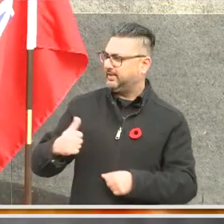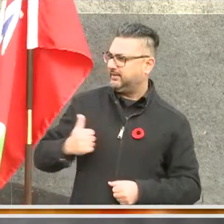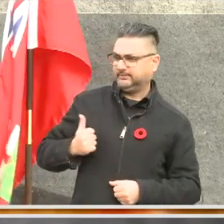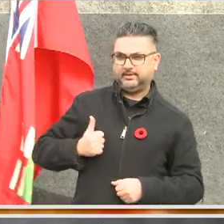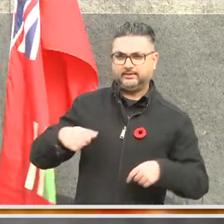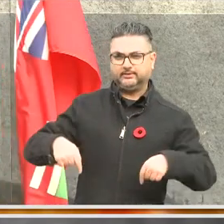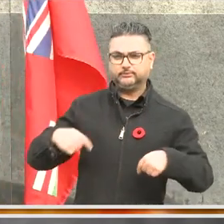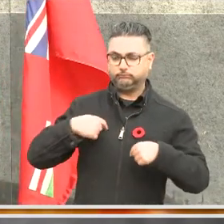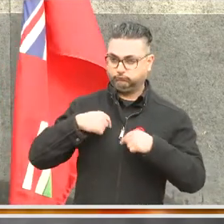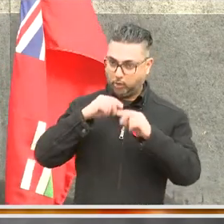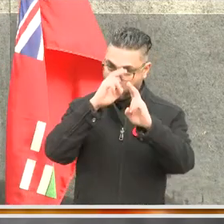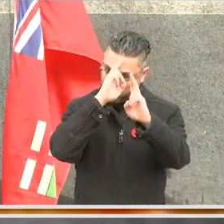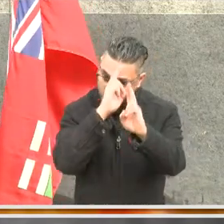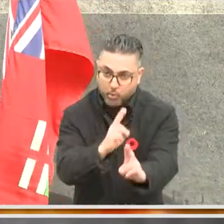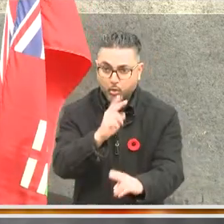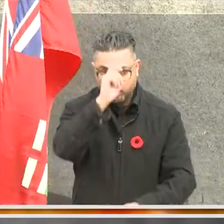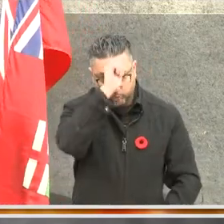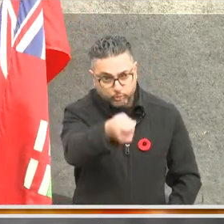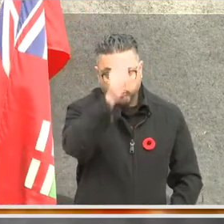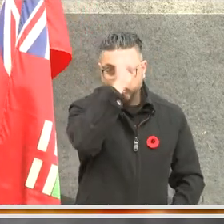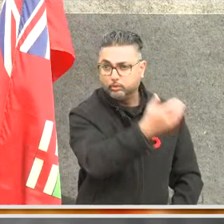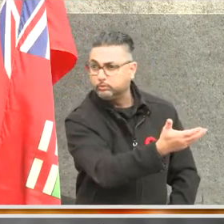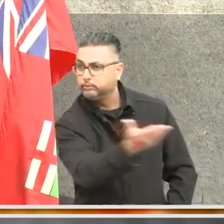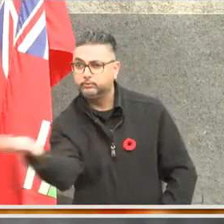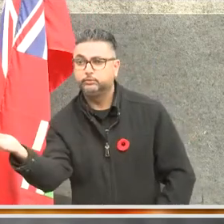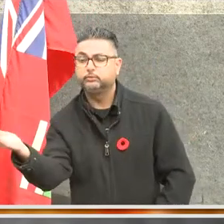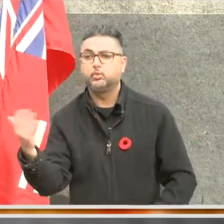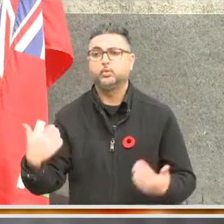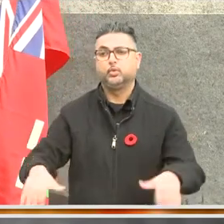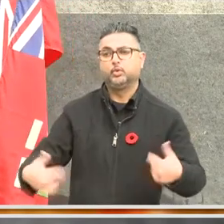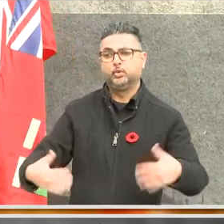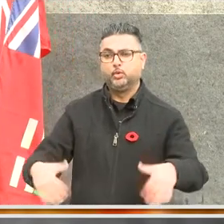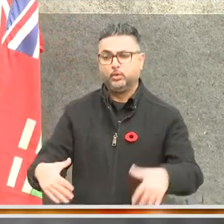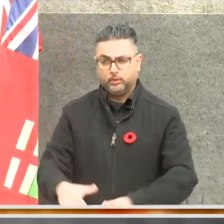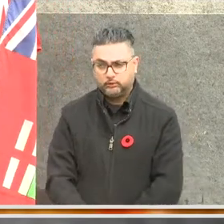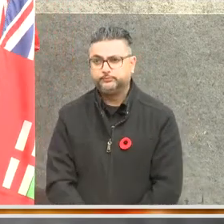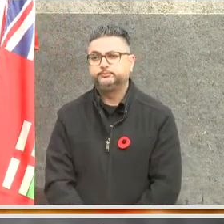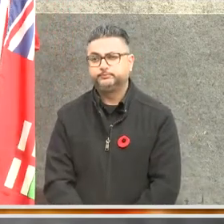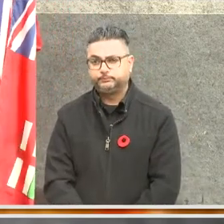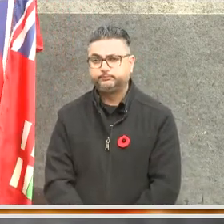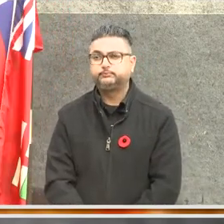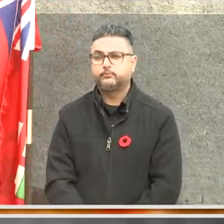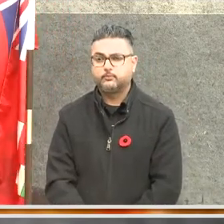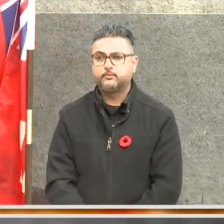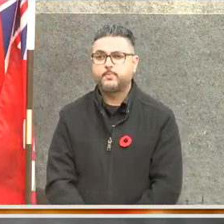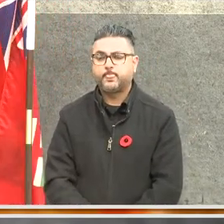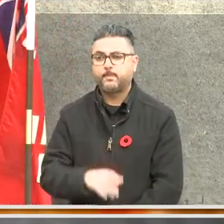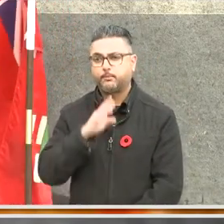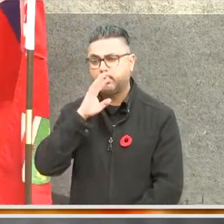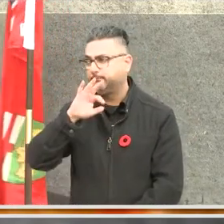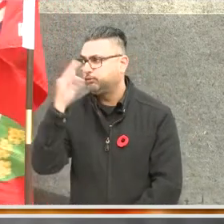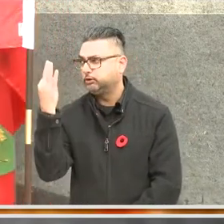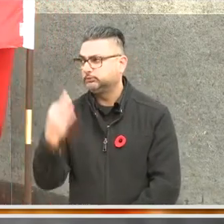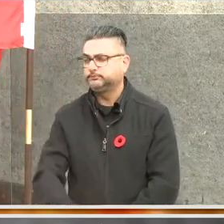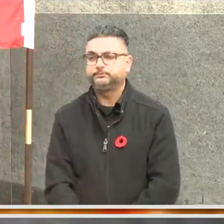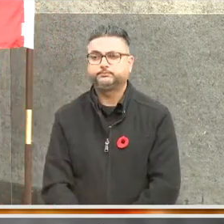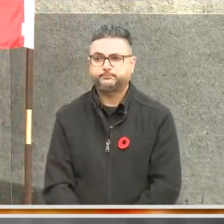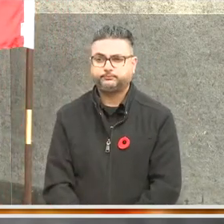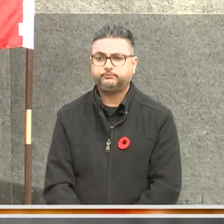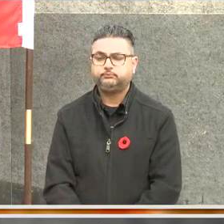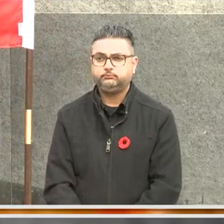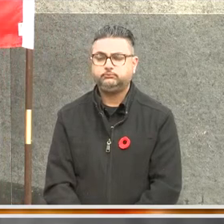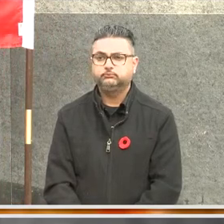Plus de 40 000 Canadiens et Canadiennes en uniforme ont servi lors de la mission en Afghanistan pour défendre la paix et la